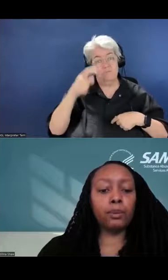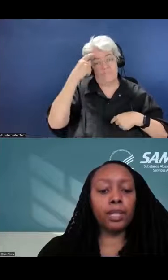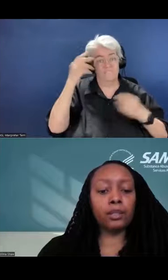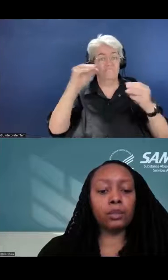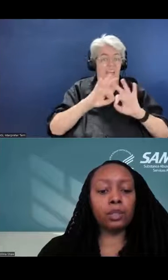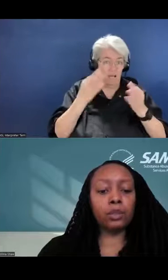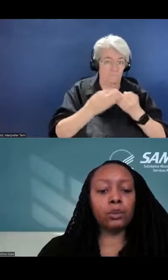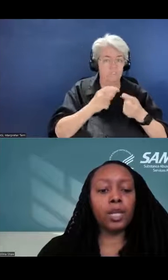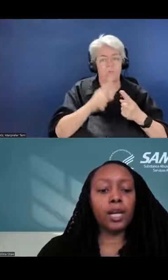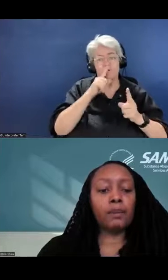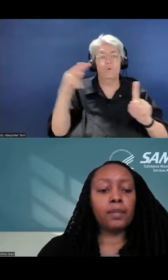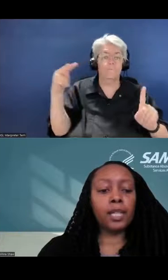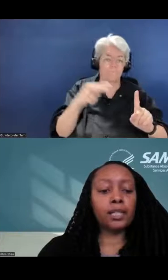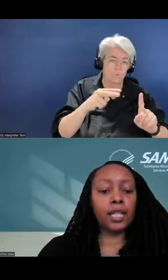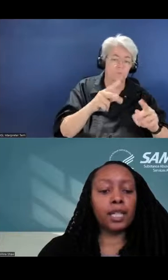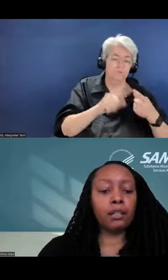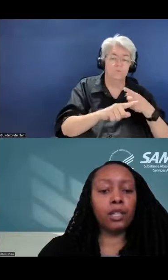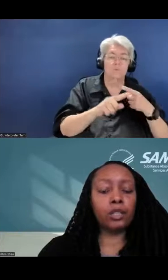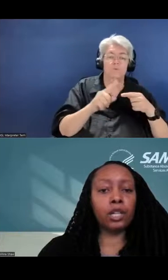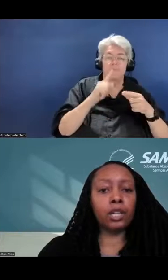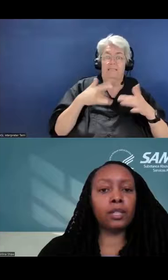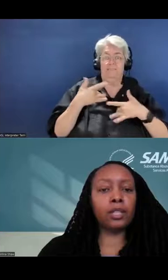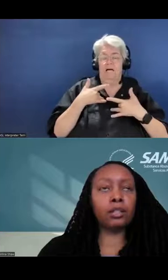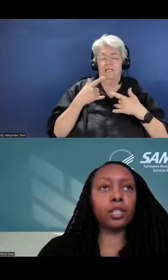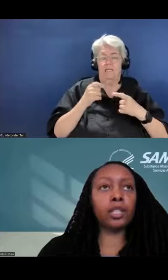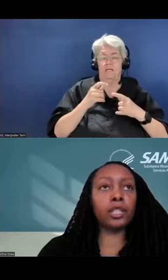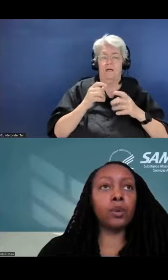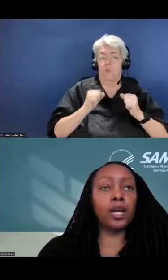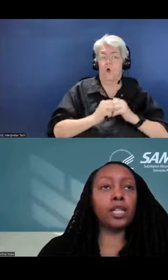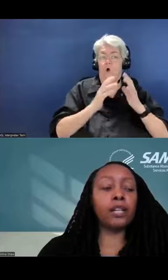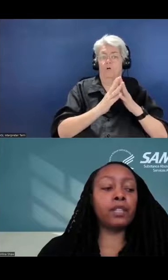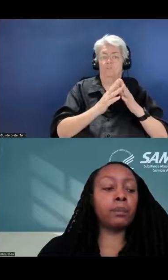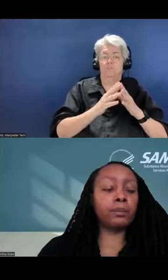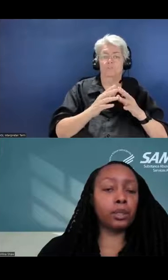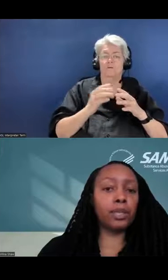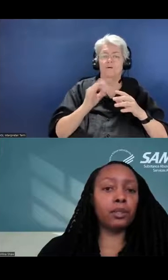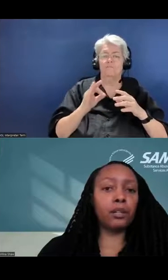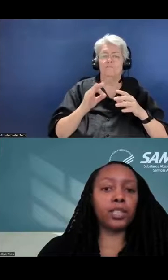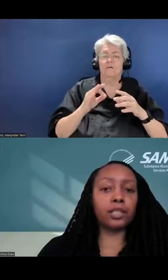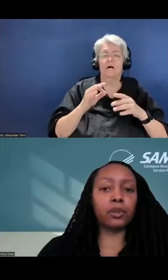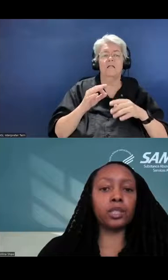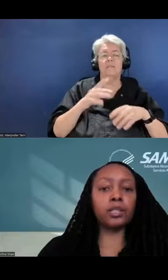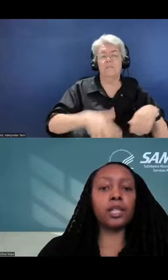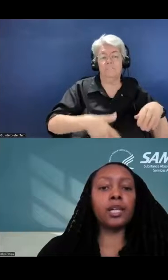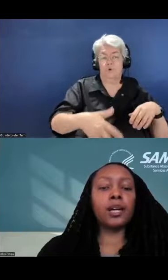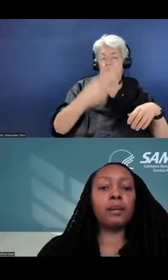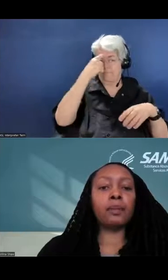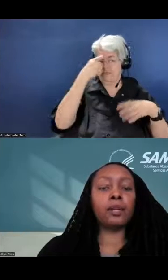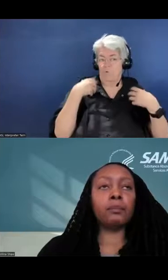wanted to point us to the exciting launch earlier as well of the Maternal Mental Health Task